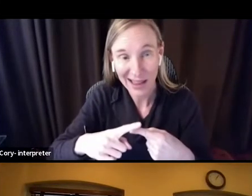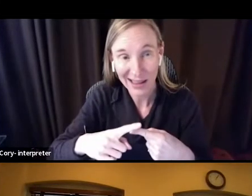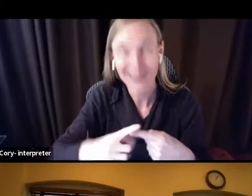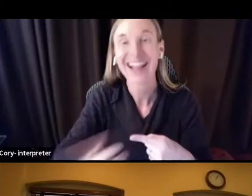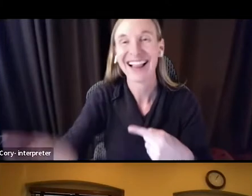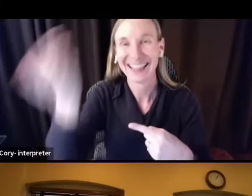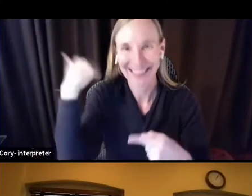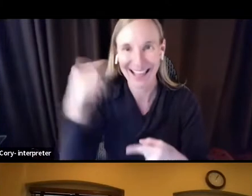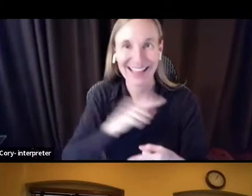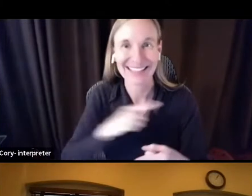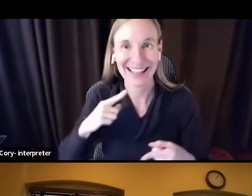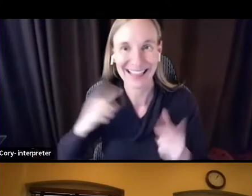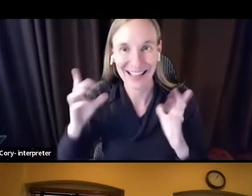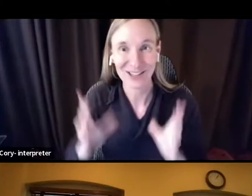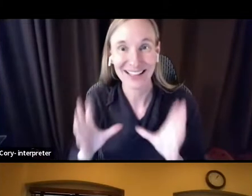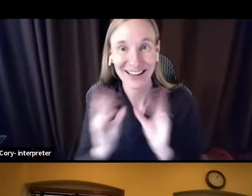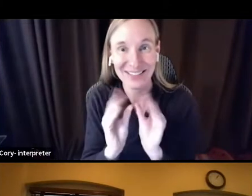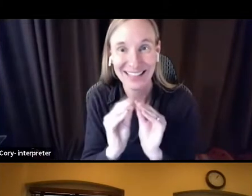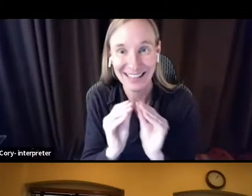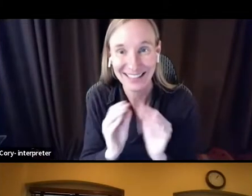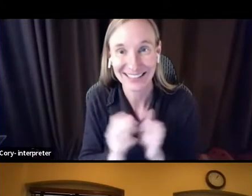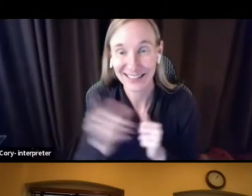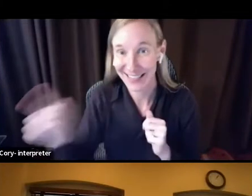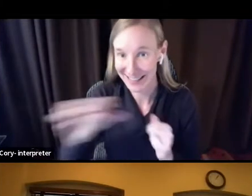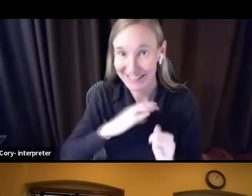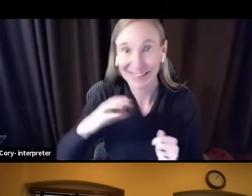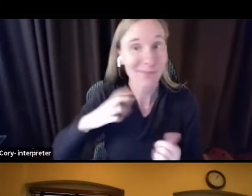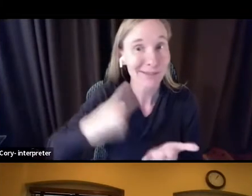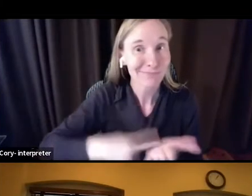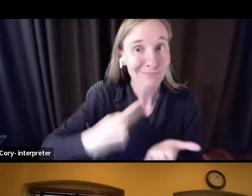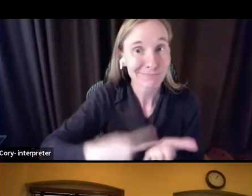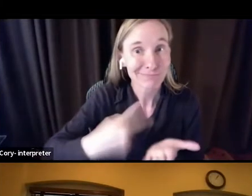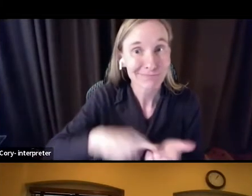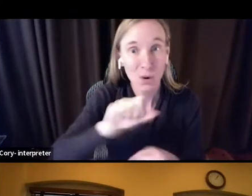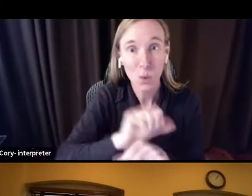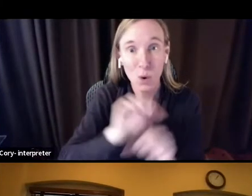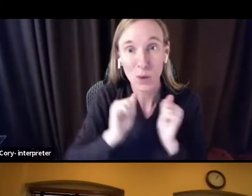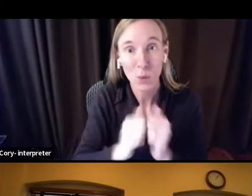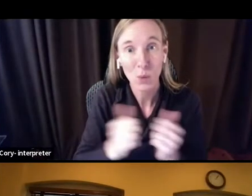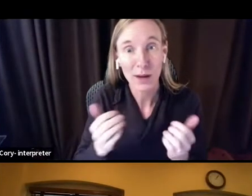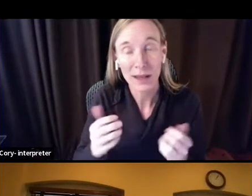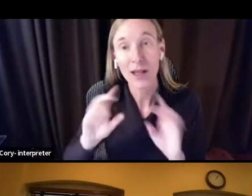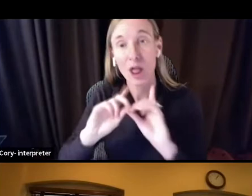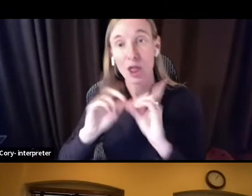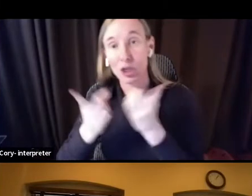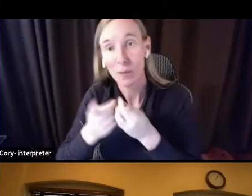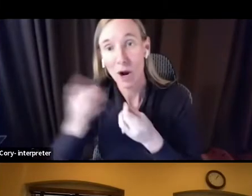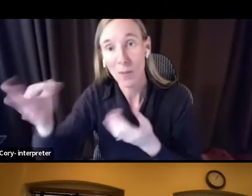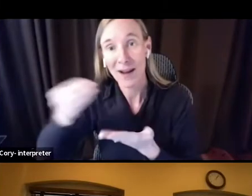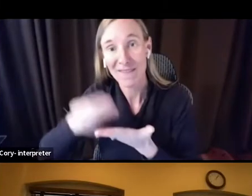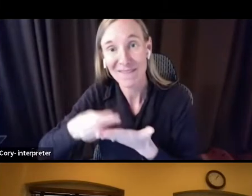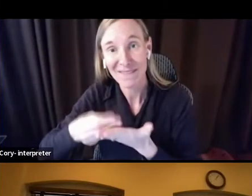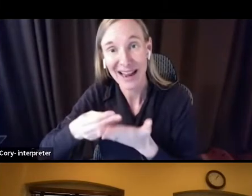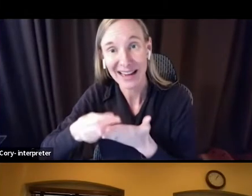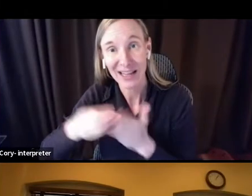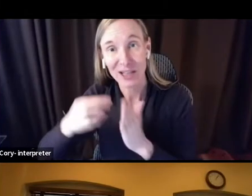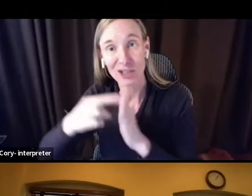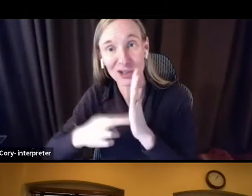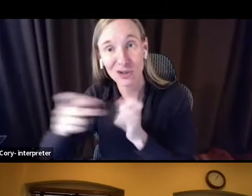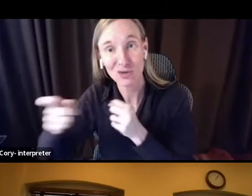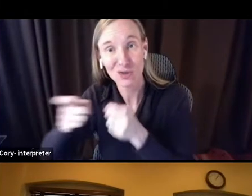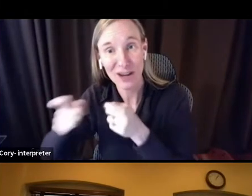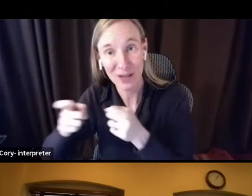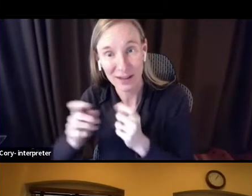legislative session with this committee working with the Department of Financial Regulation